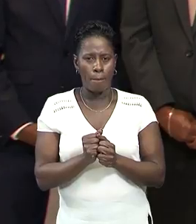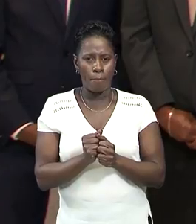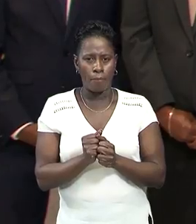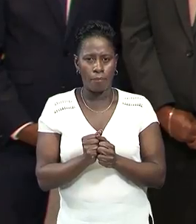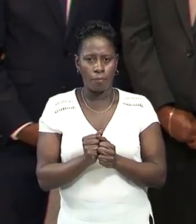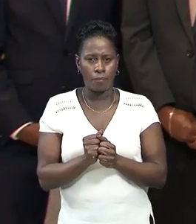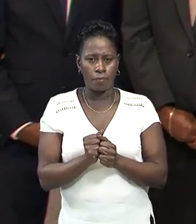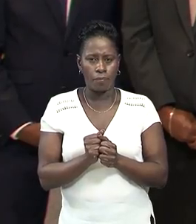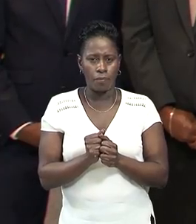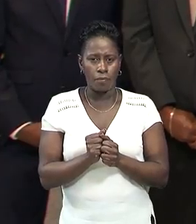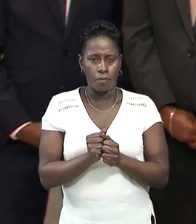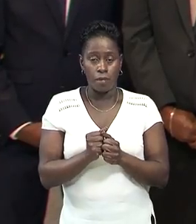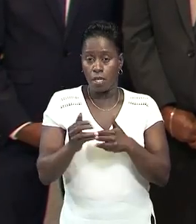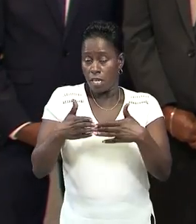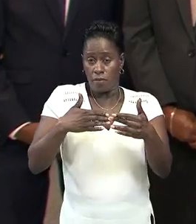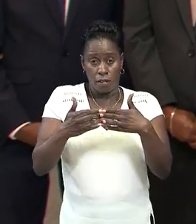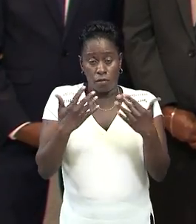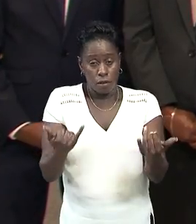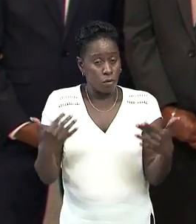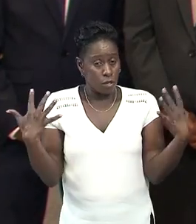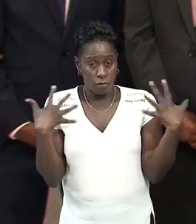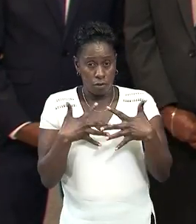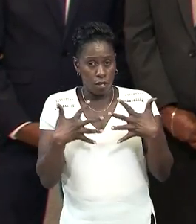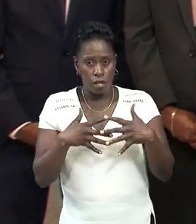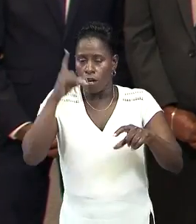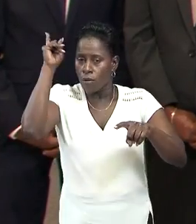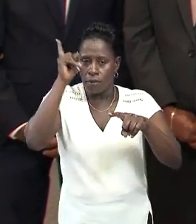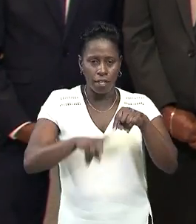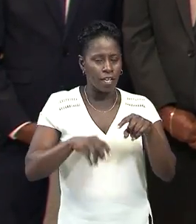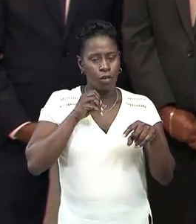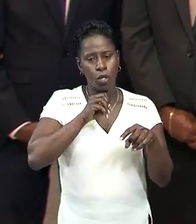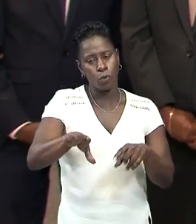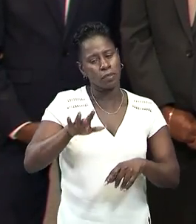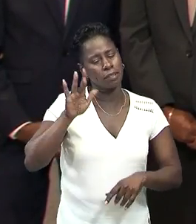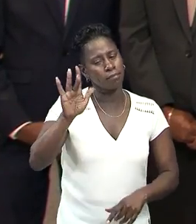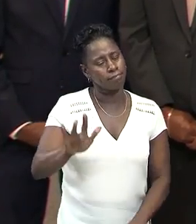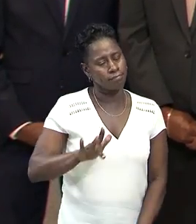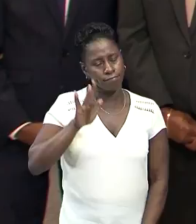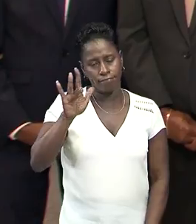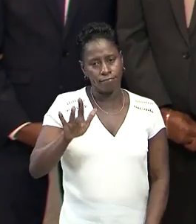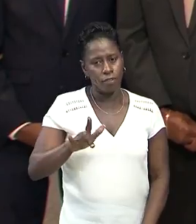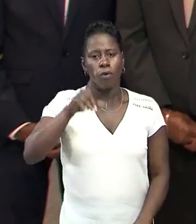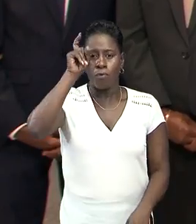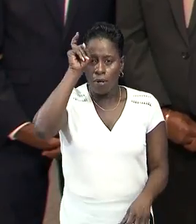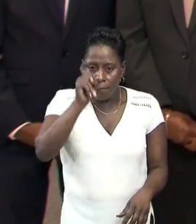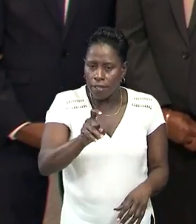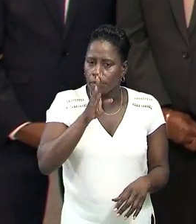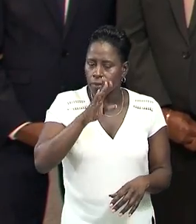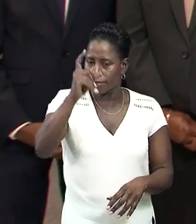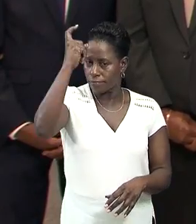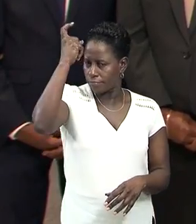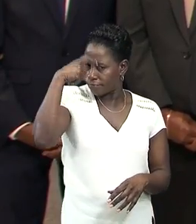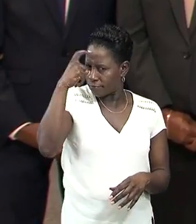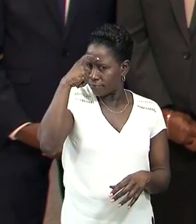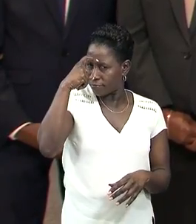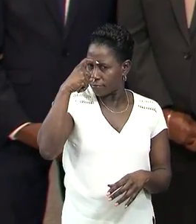Even in the midst of our fears, we cannot lose our compassion. We must act sensibly